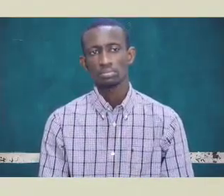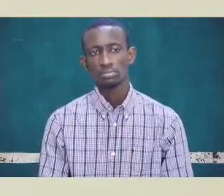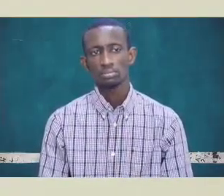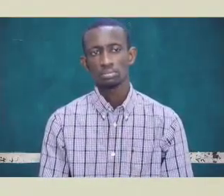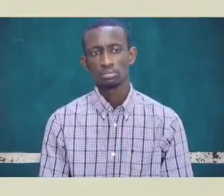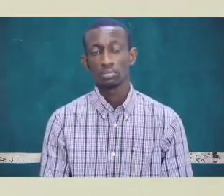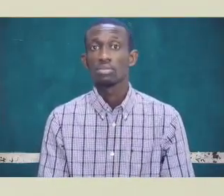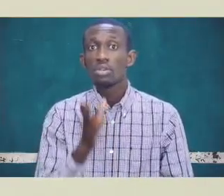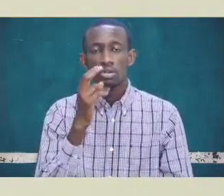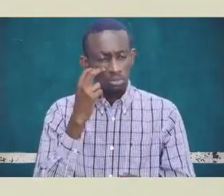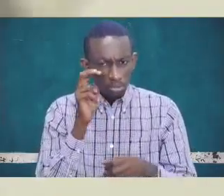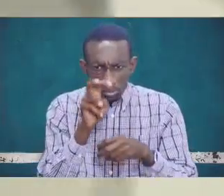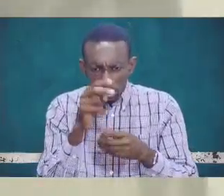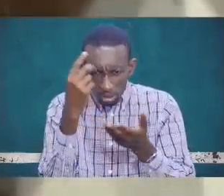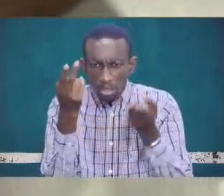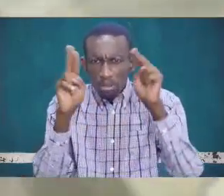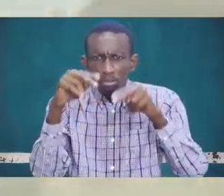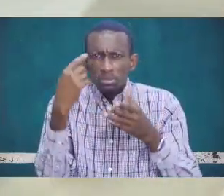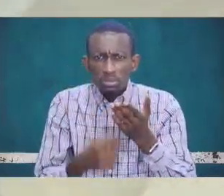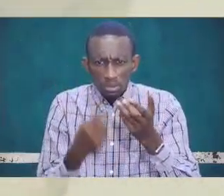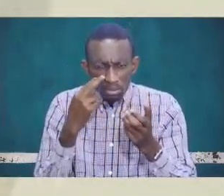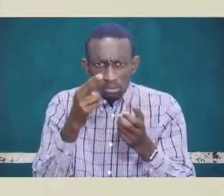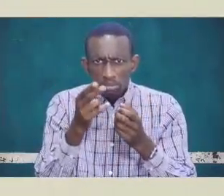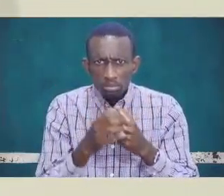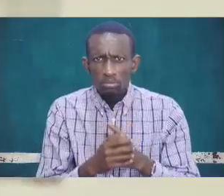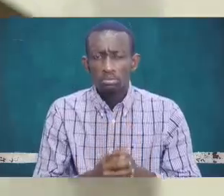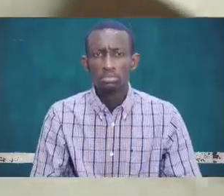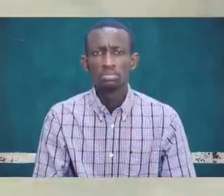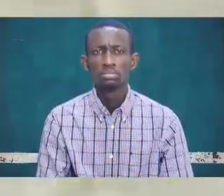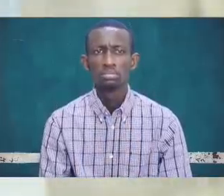keep observing and see what is happening.